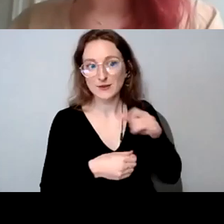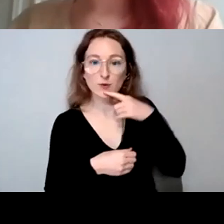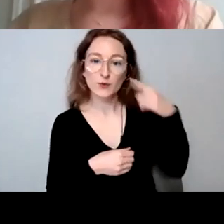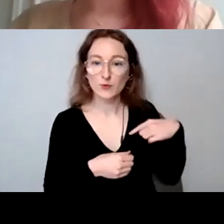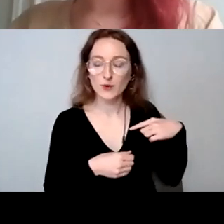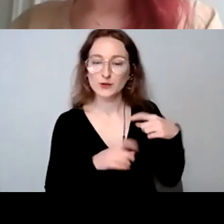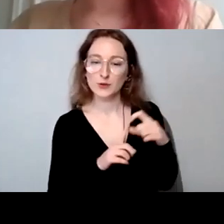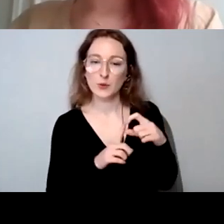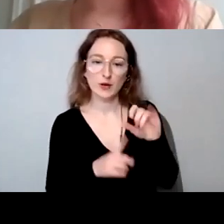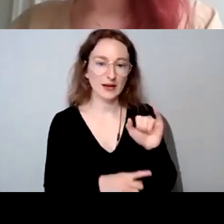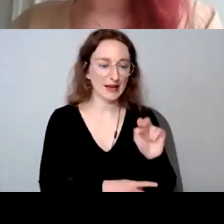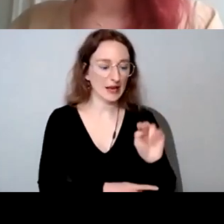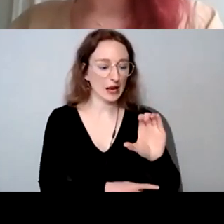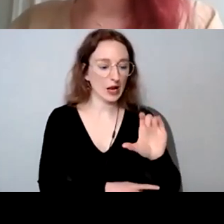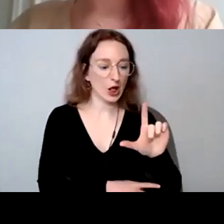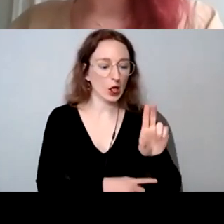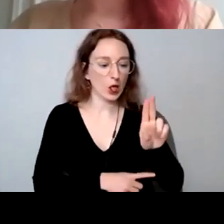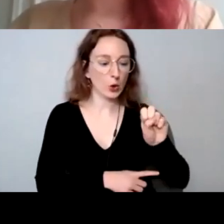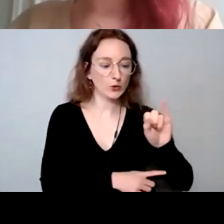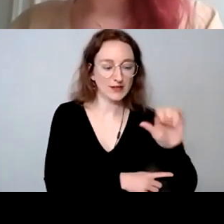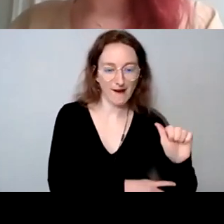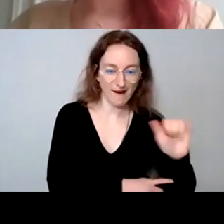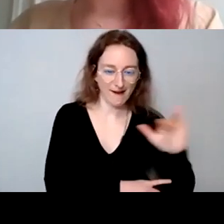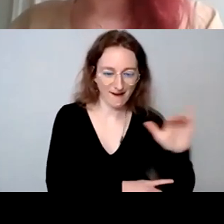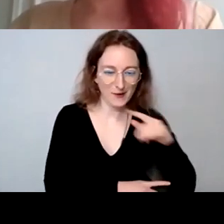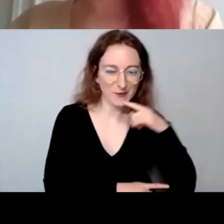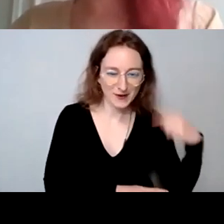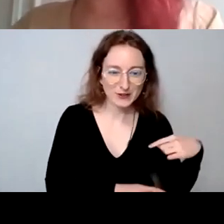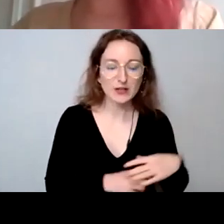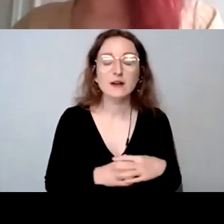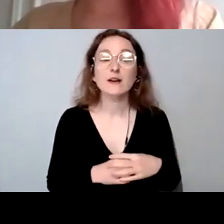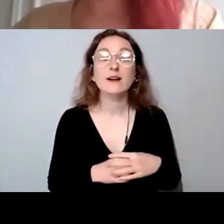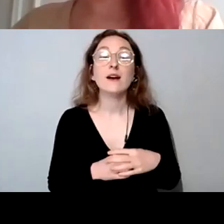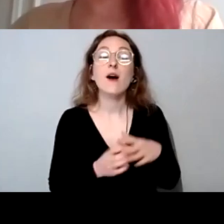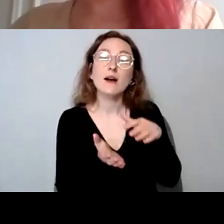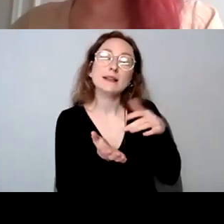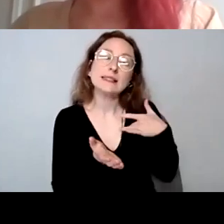of inclusion, very often, and the kind of the default